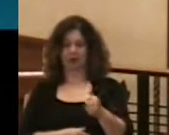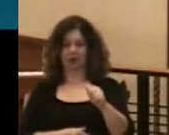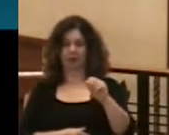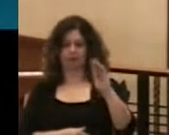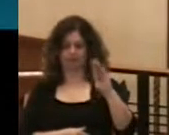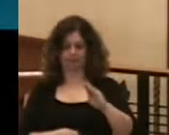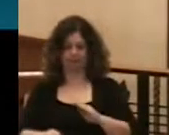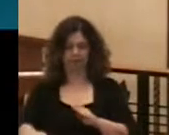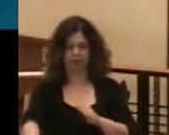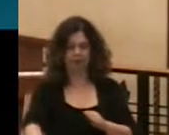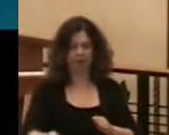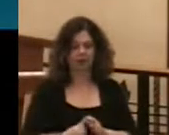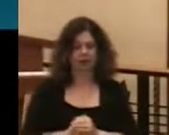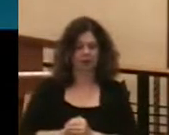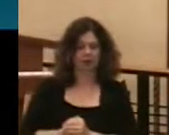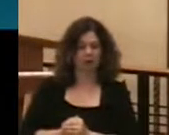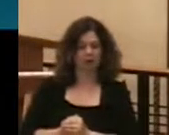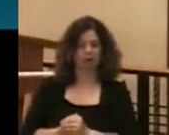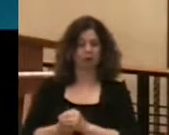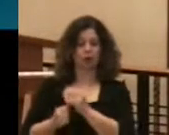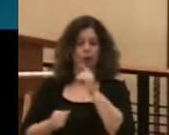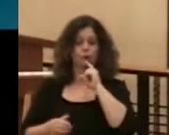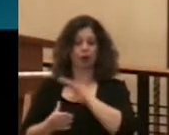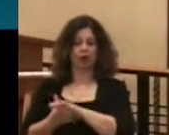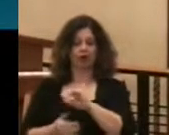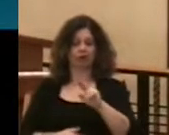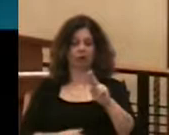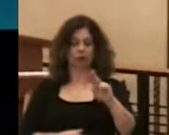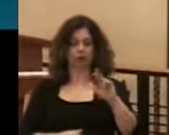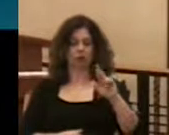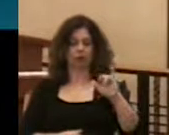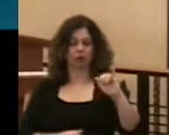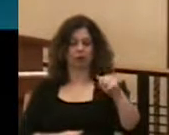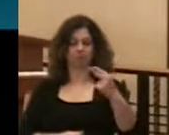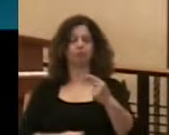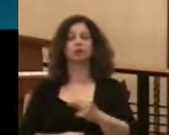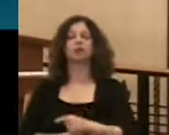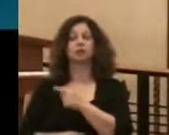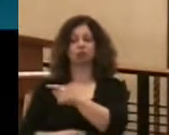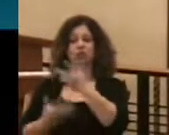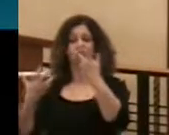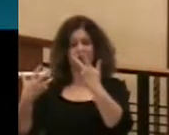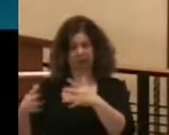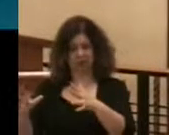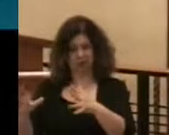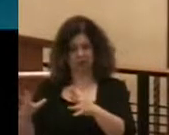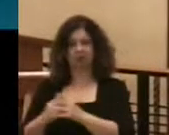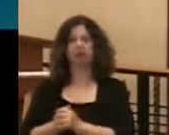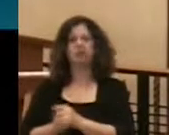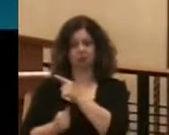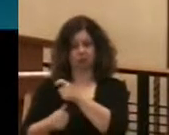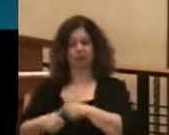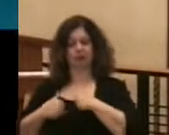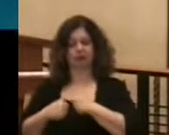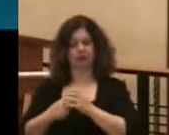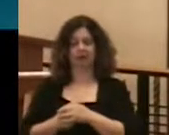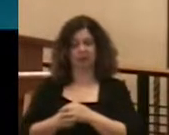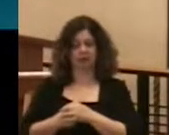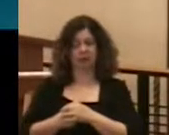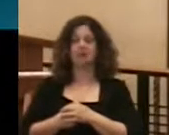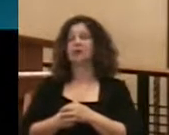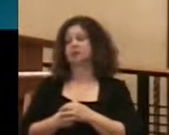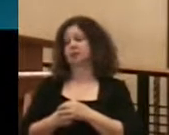and he lay with her. Now she was purifying herself after her period. Then she returned to her